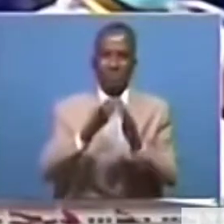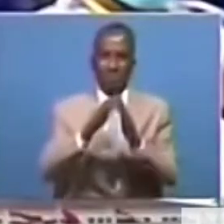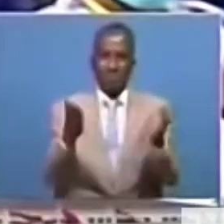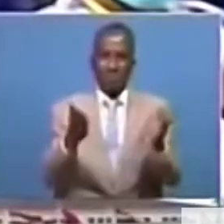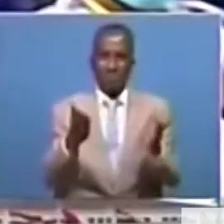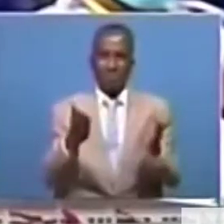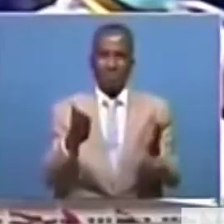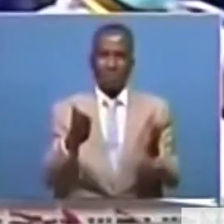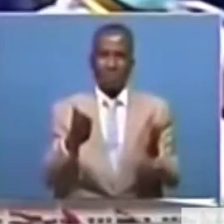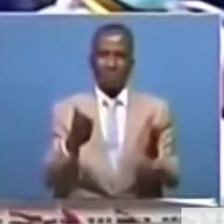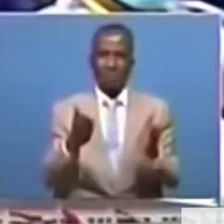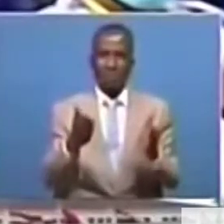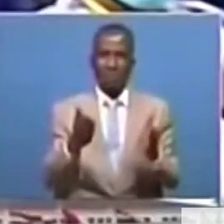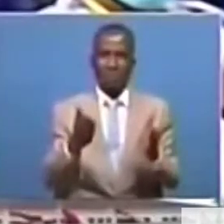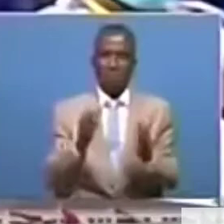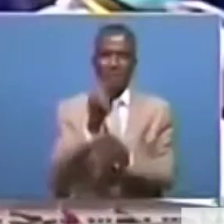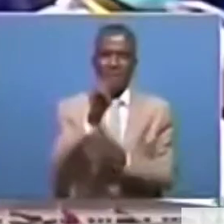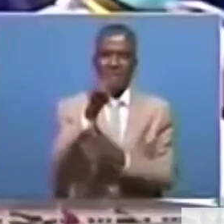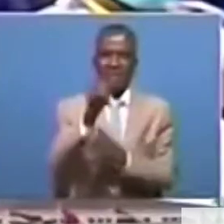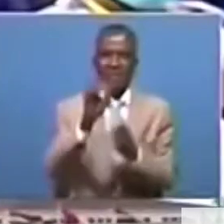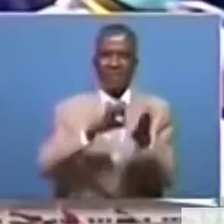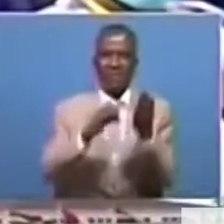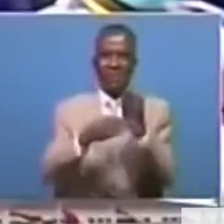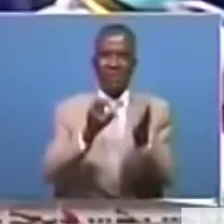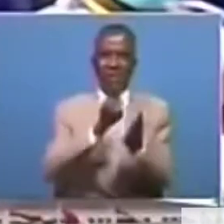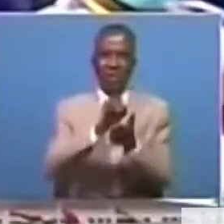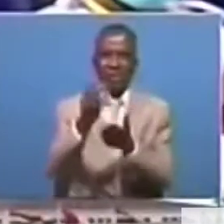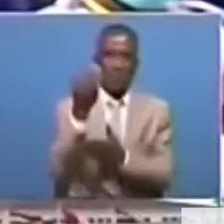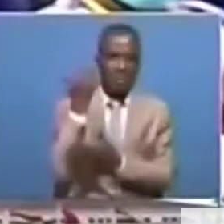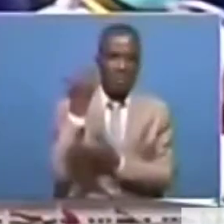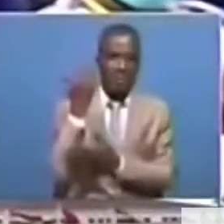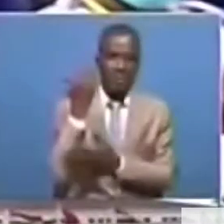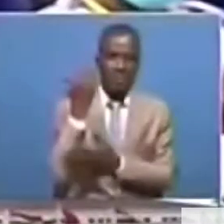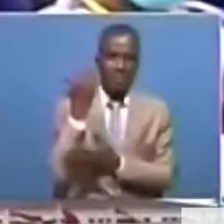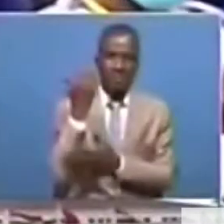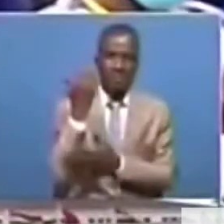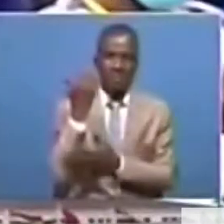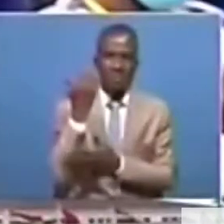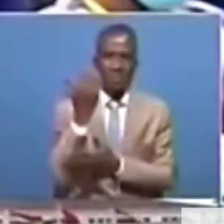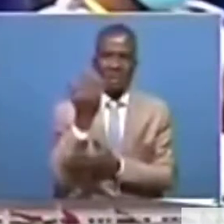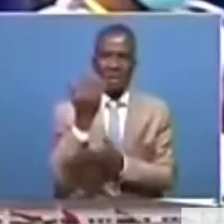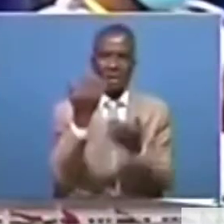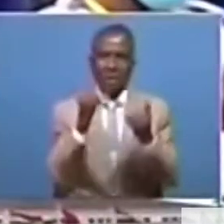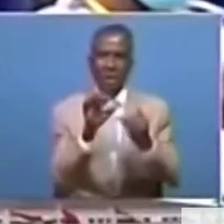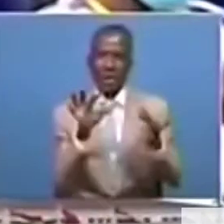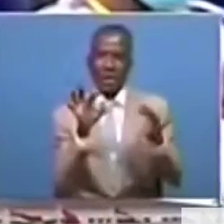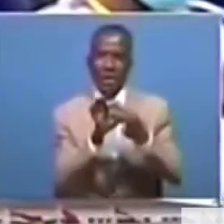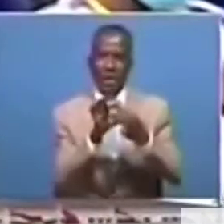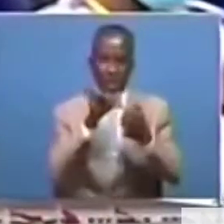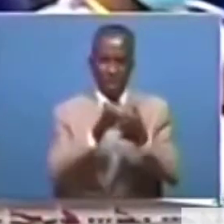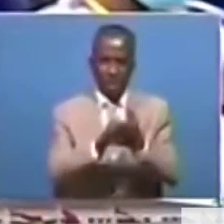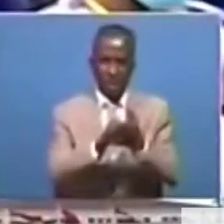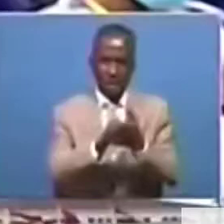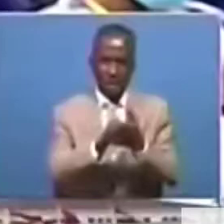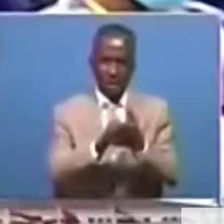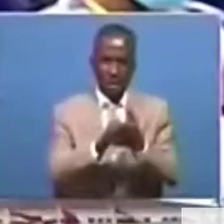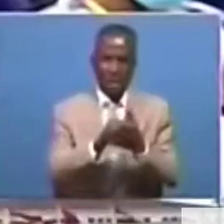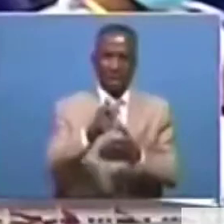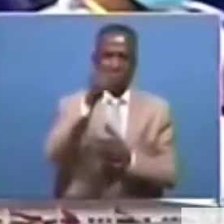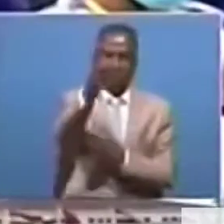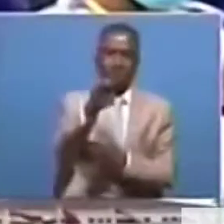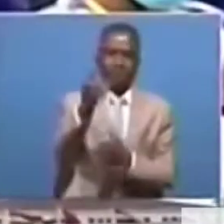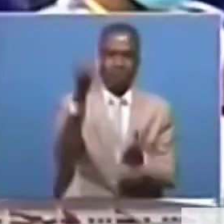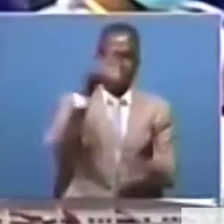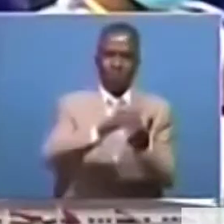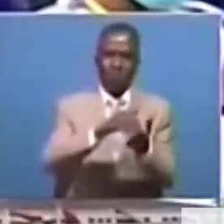of 11th February. And in connection with that, we are also filing an application